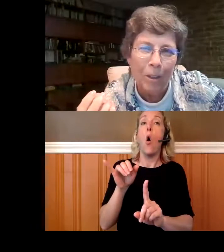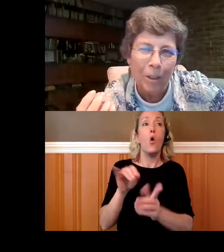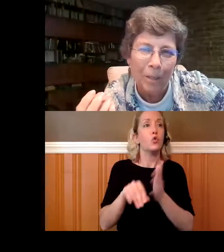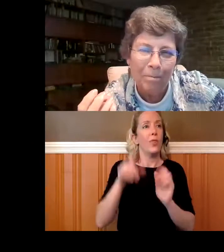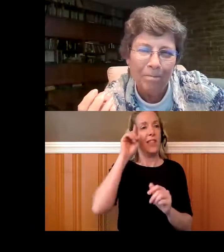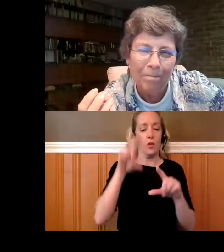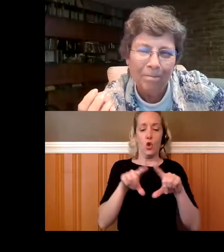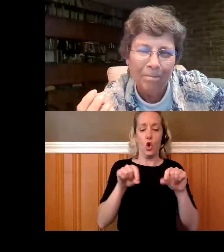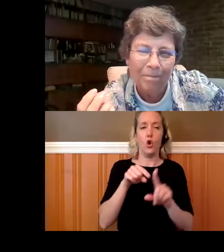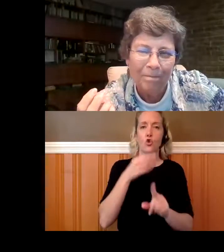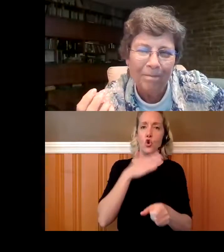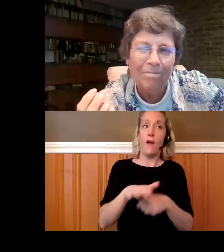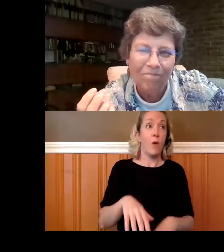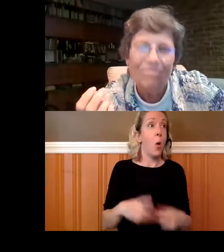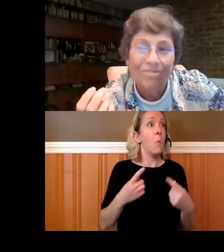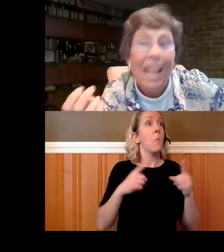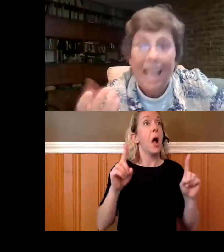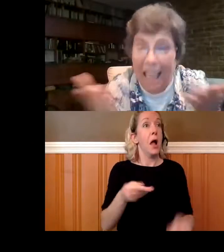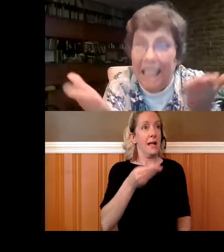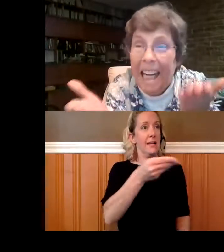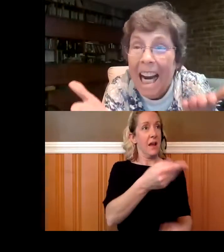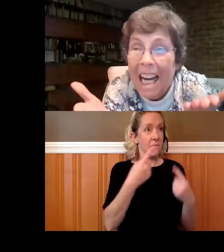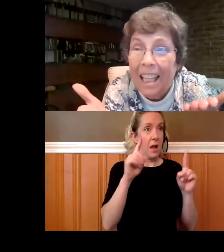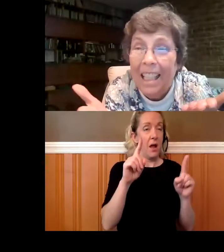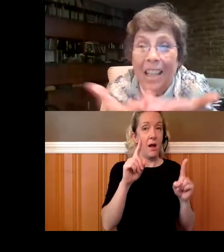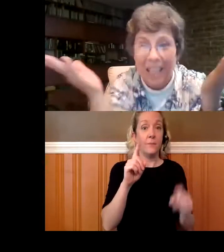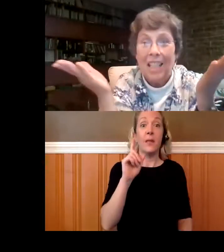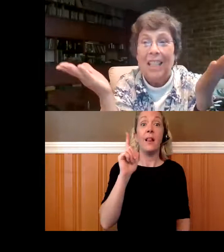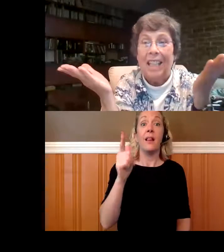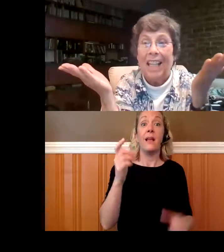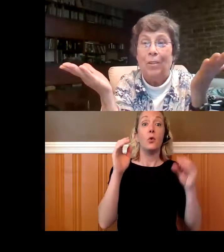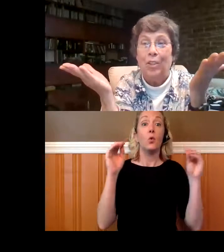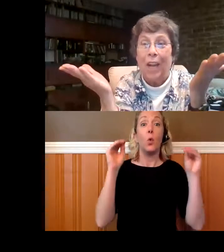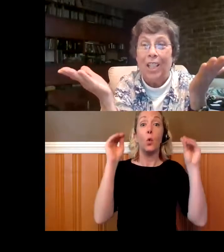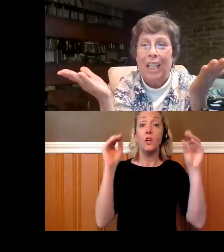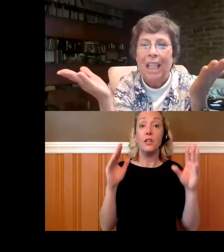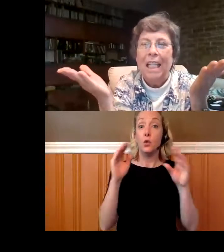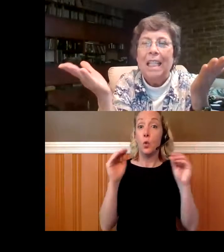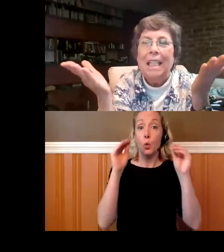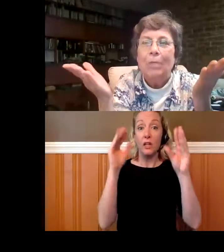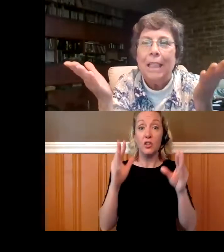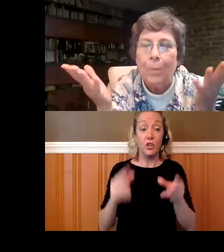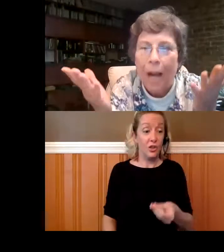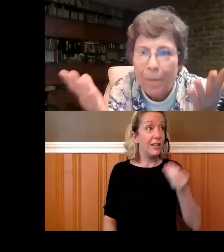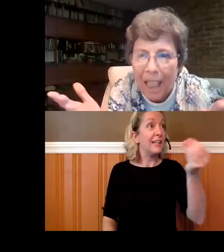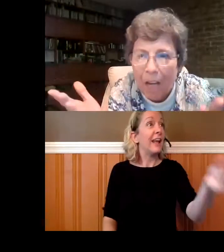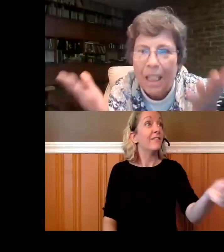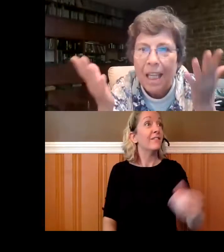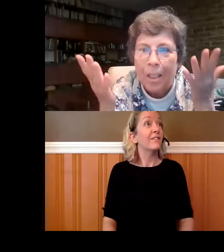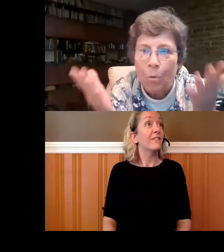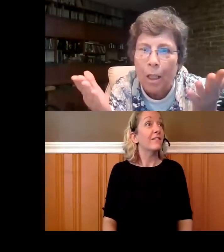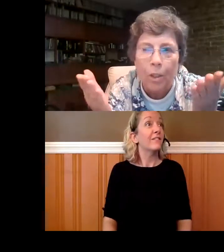Right, that the this is a card works. successful strategy. Then when he's by himself and it doesn't work, there's only one reason. They hate deafblind